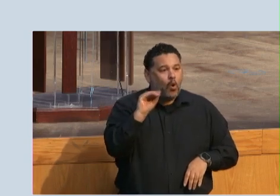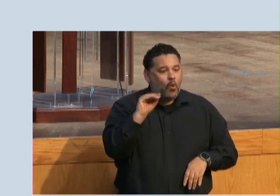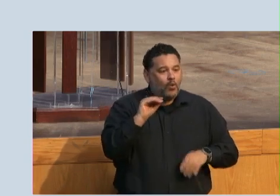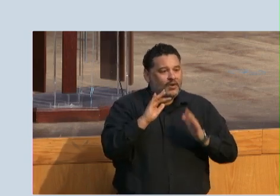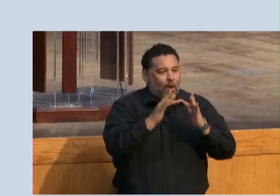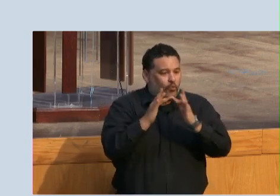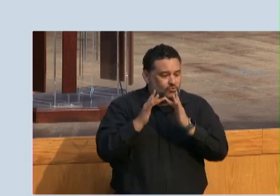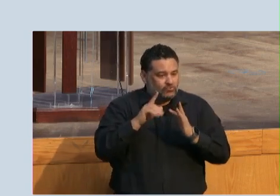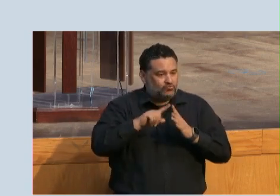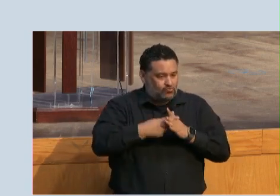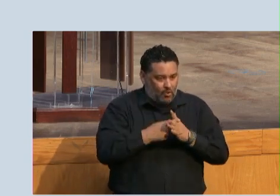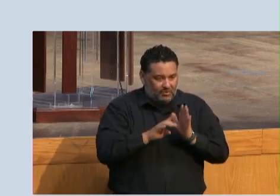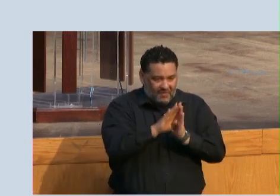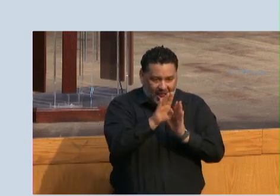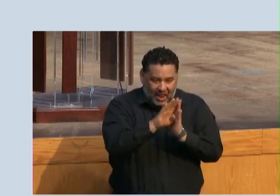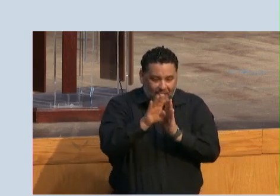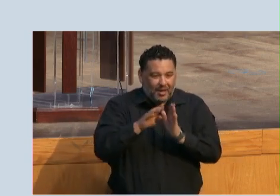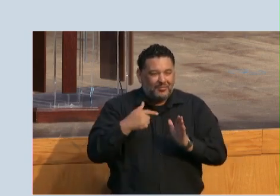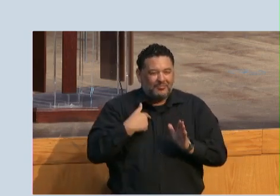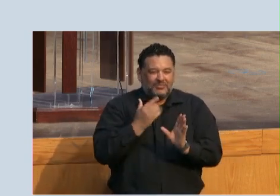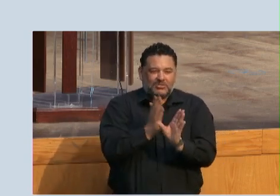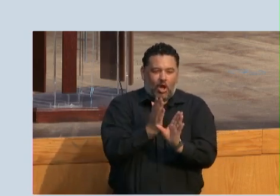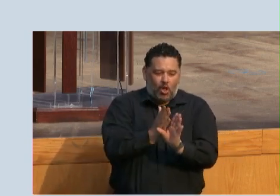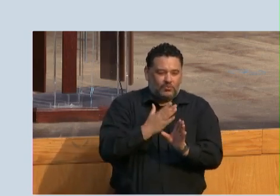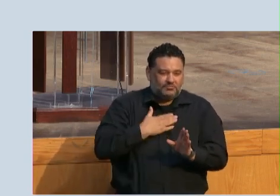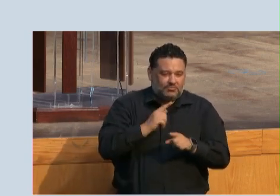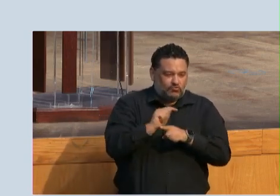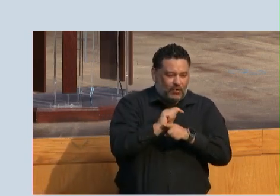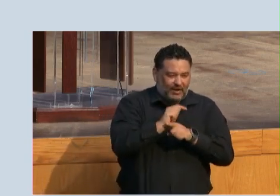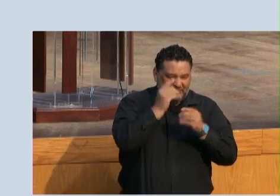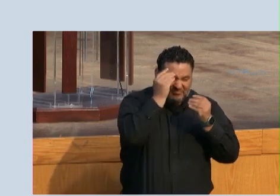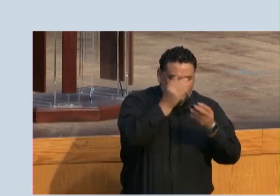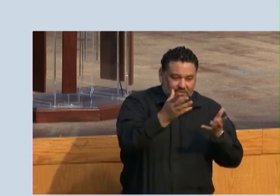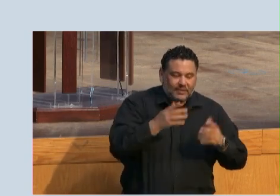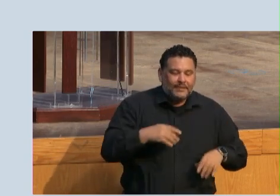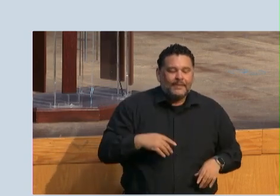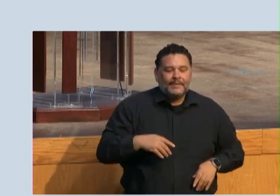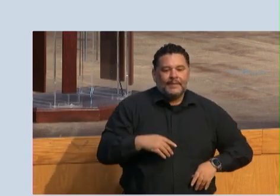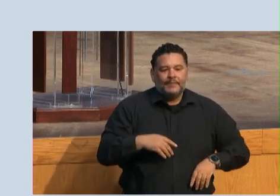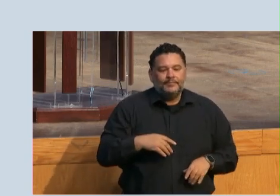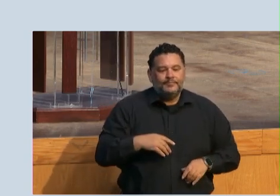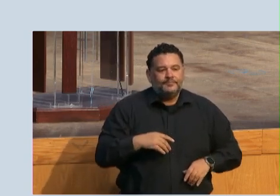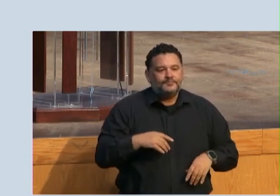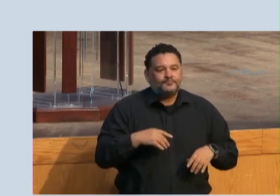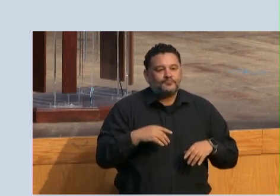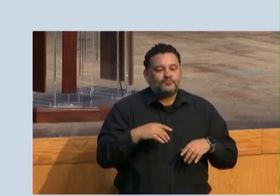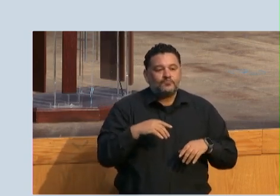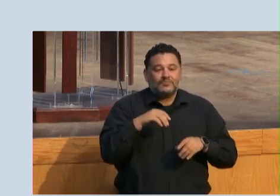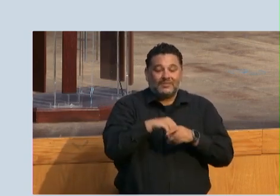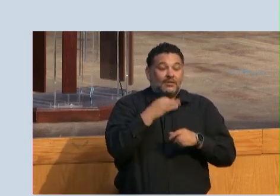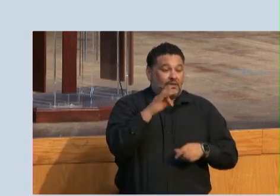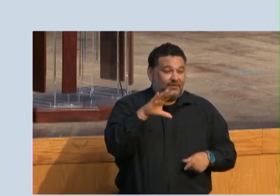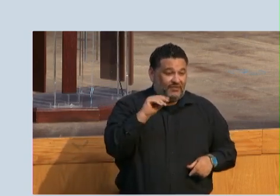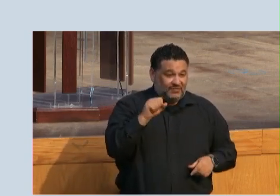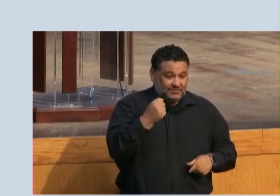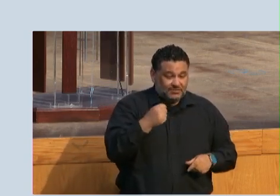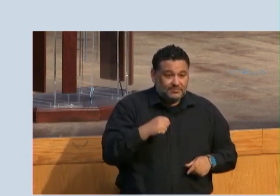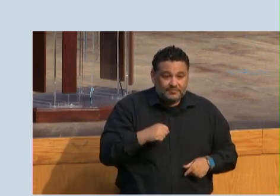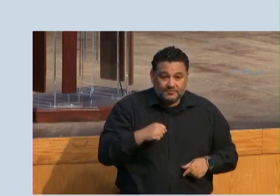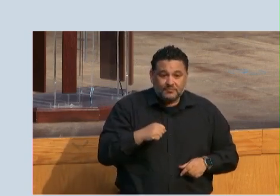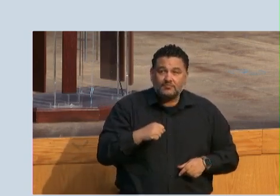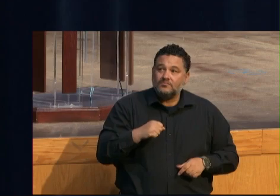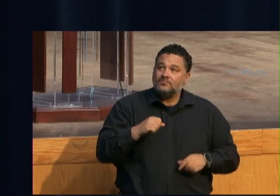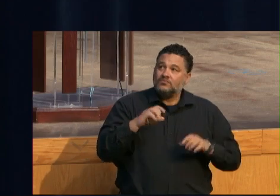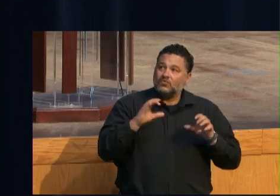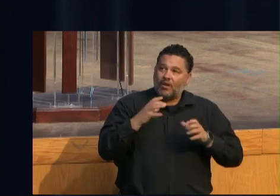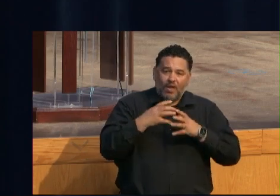is how I approach it. I'm a psychologist by training, and in the 1950s, Hubel and Wiesel were doing a lot